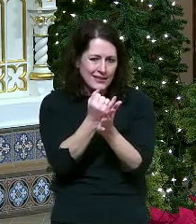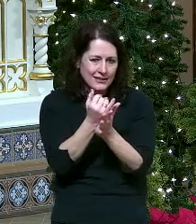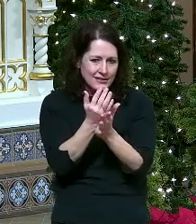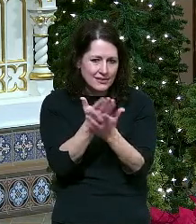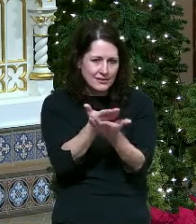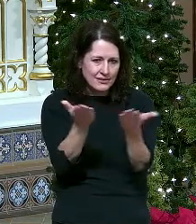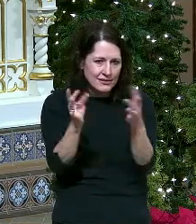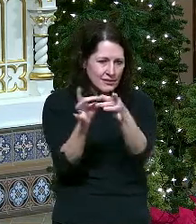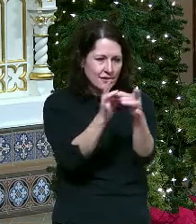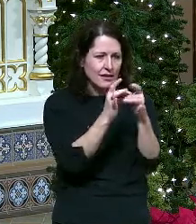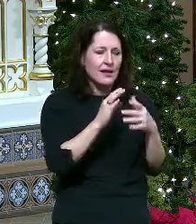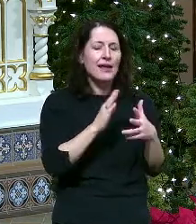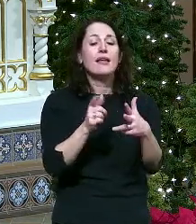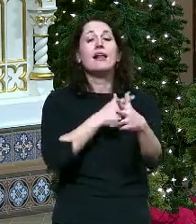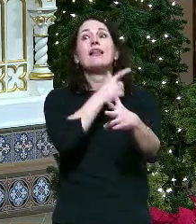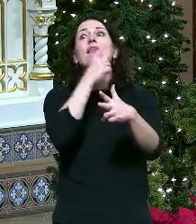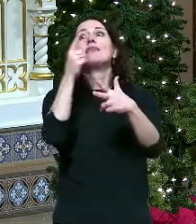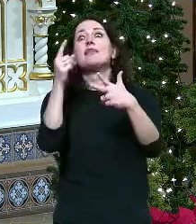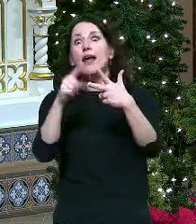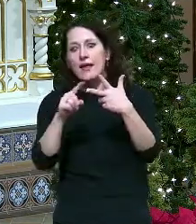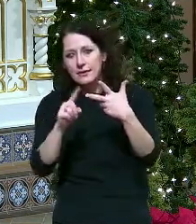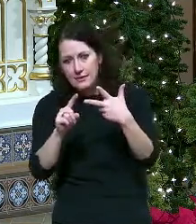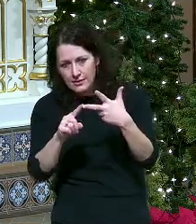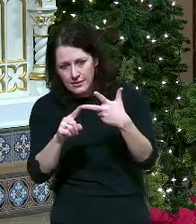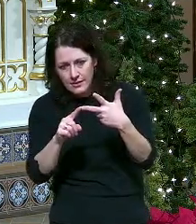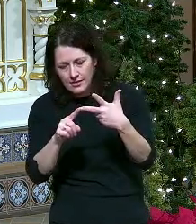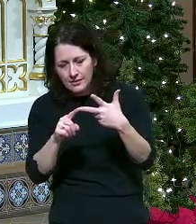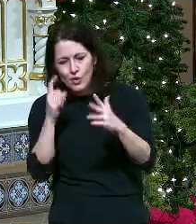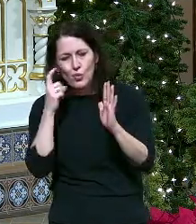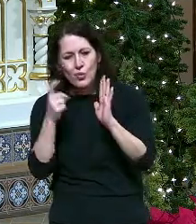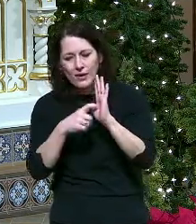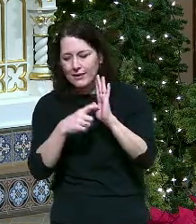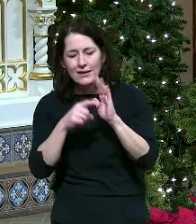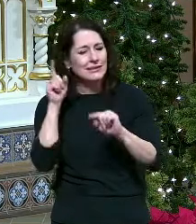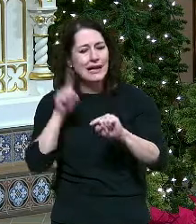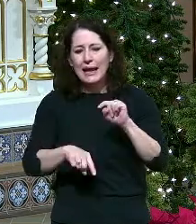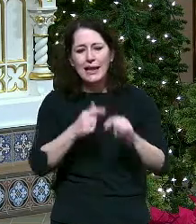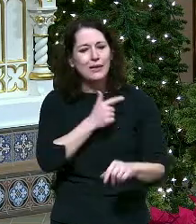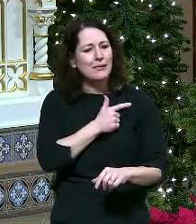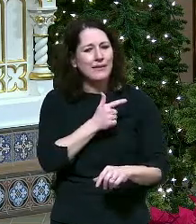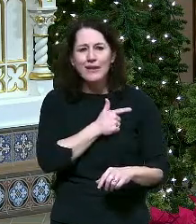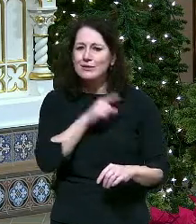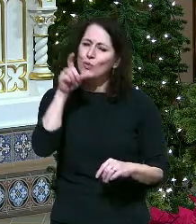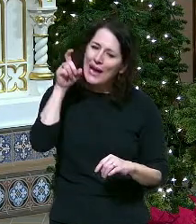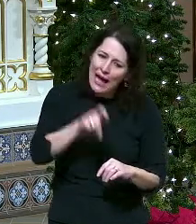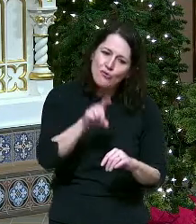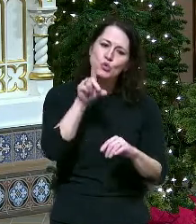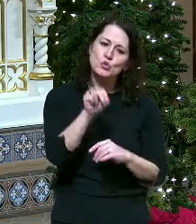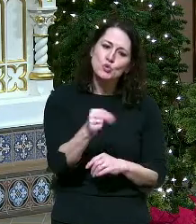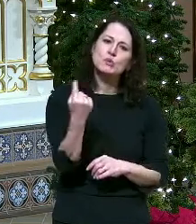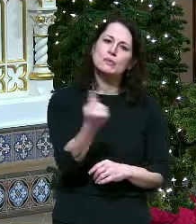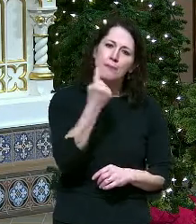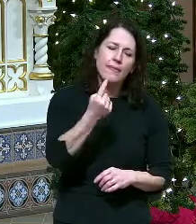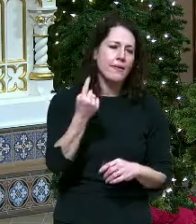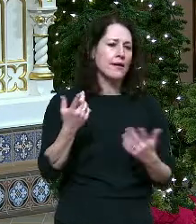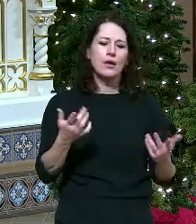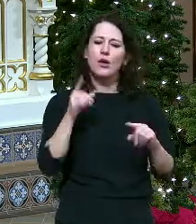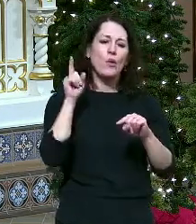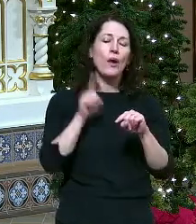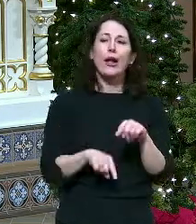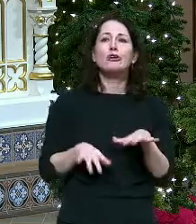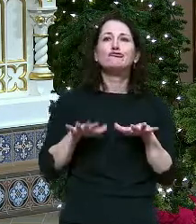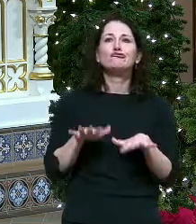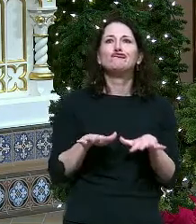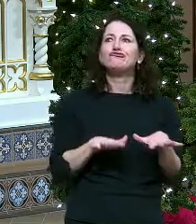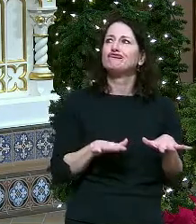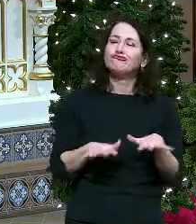And then we go and we strive to recognize that we can't be complacent. We can't just settle